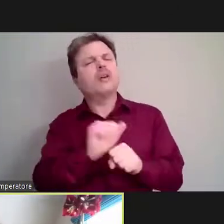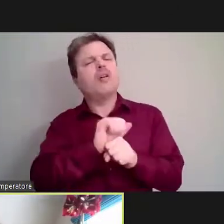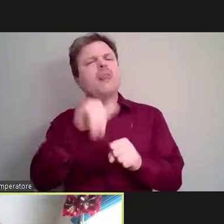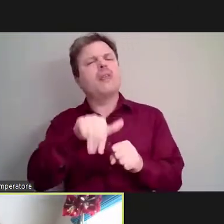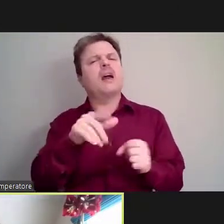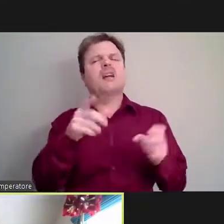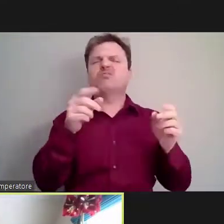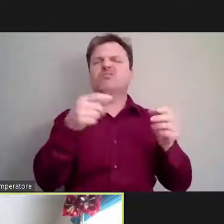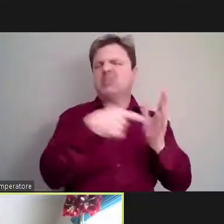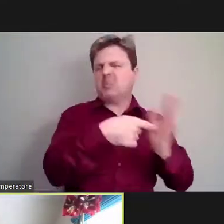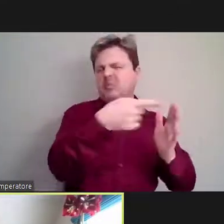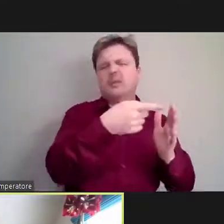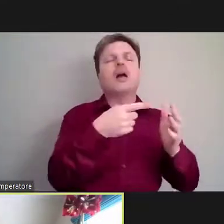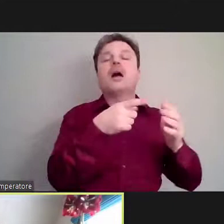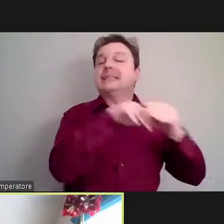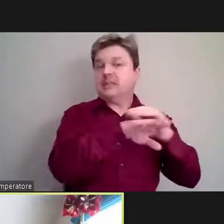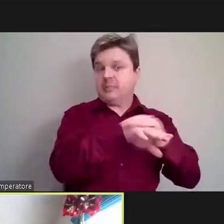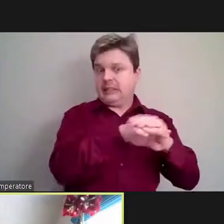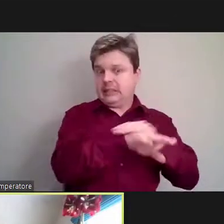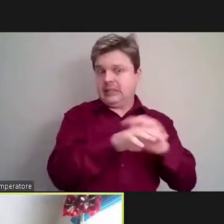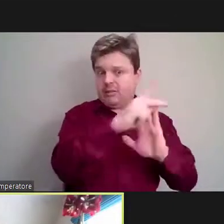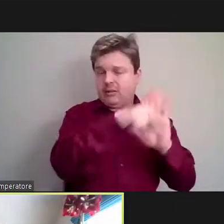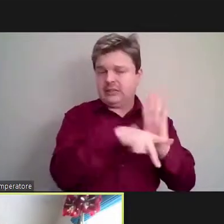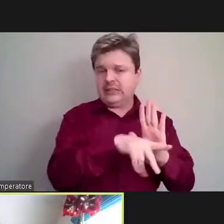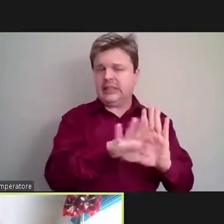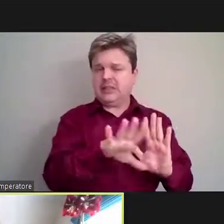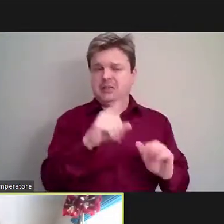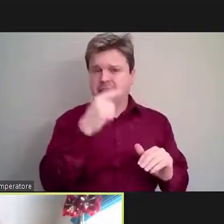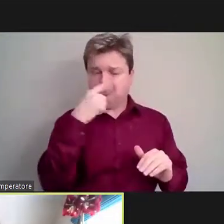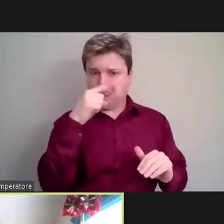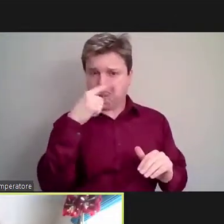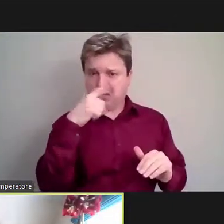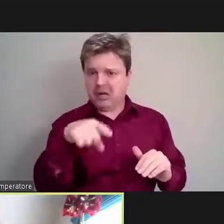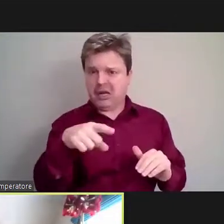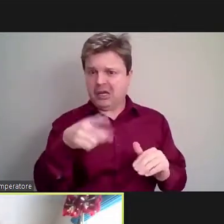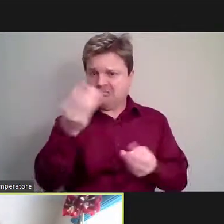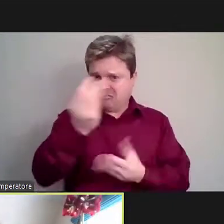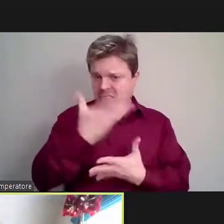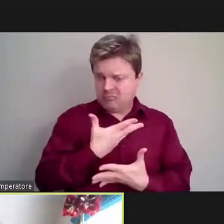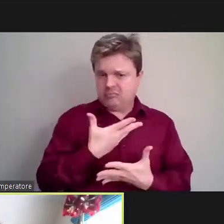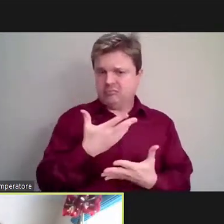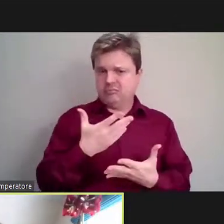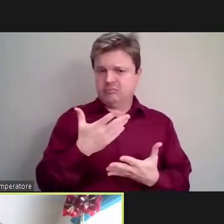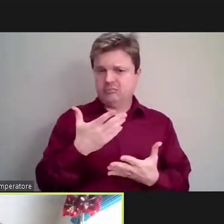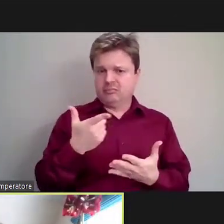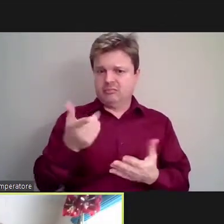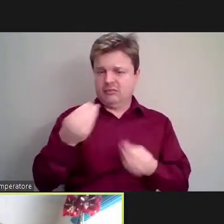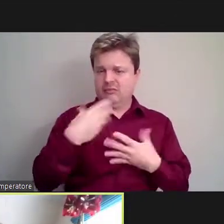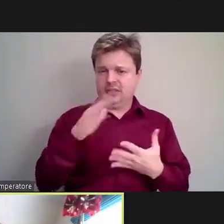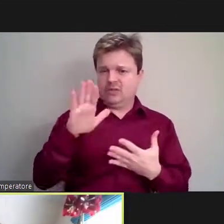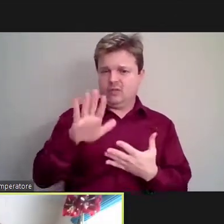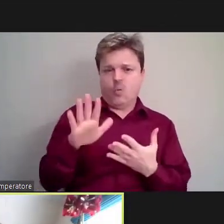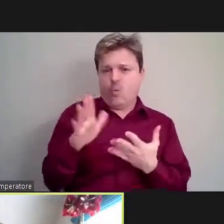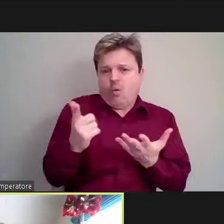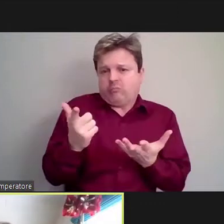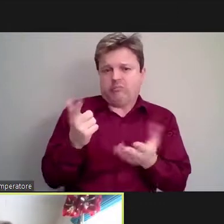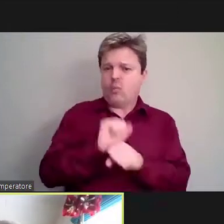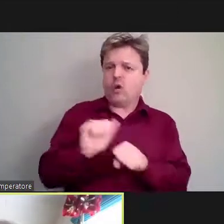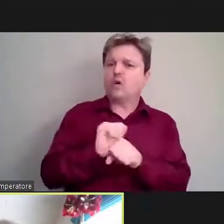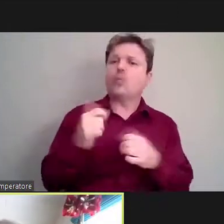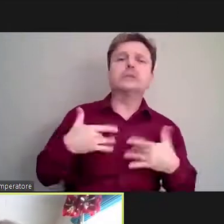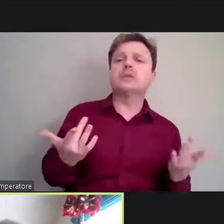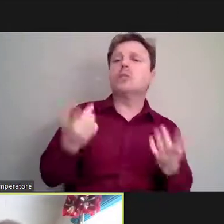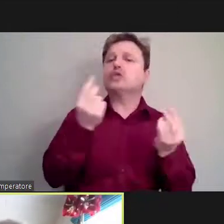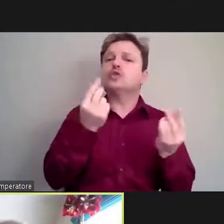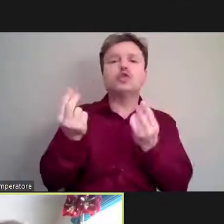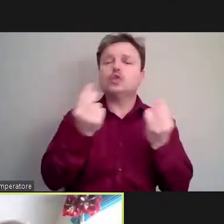accessibility policy, might be willing to chime in and just give me a little bit more context about the work that you all are doing. And